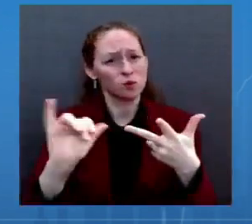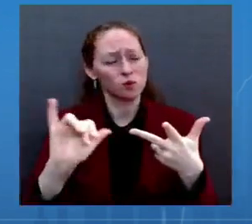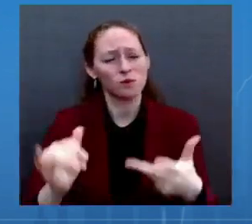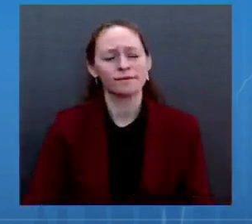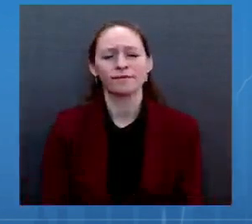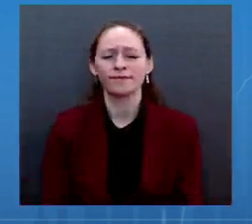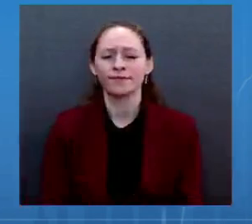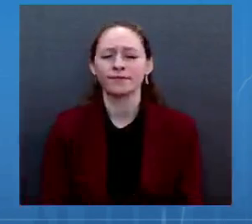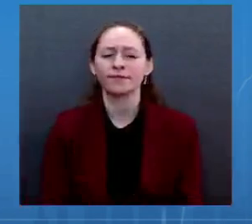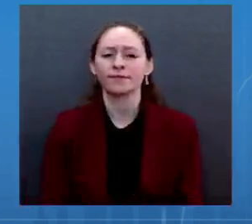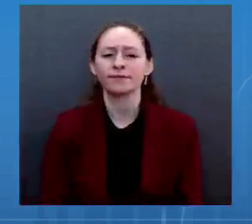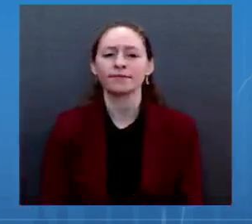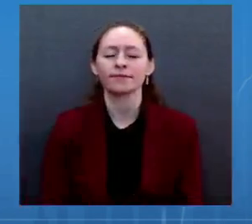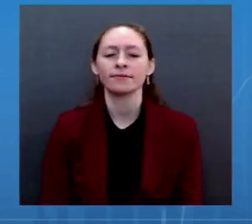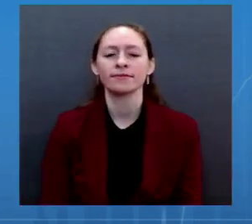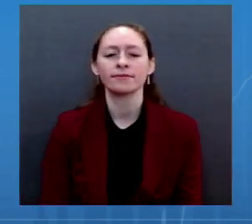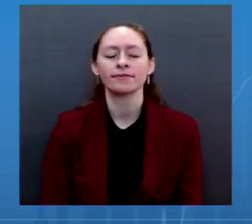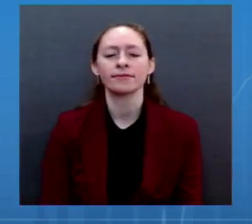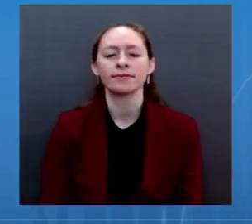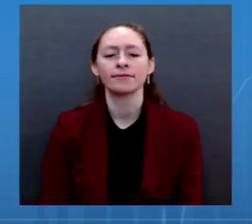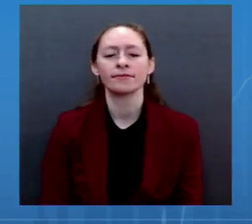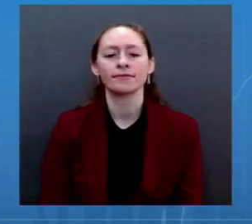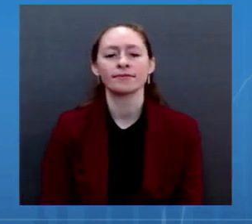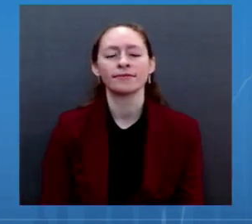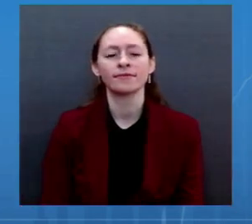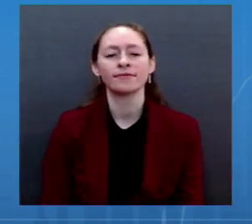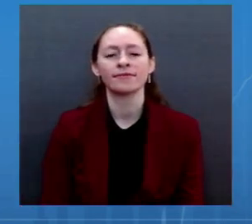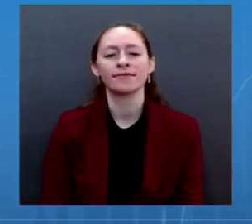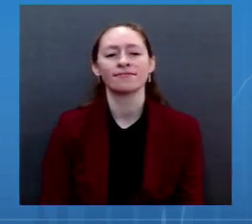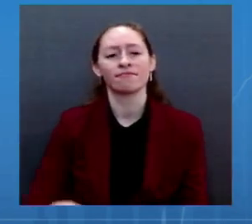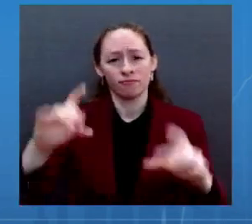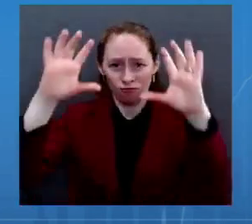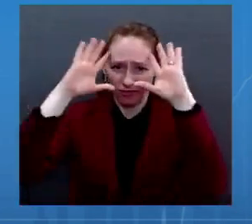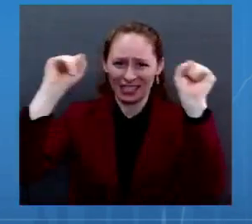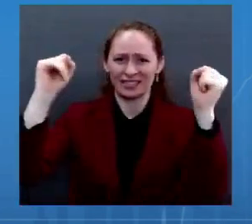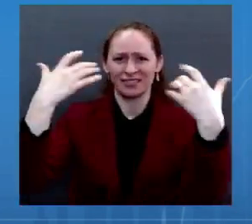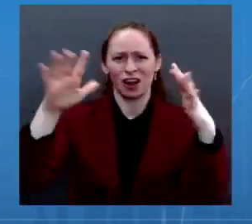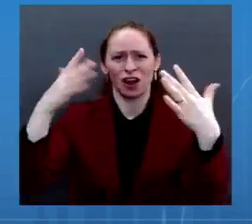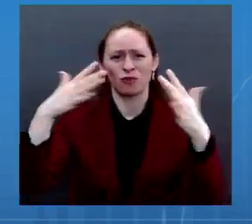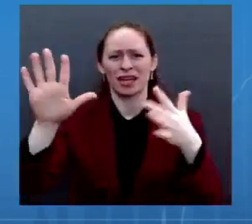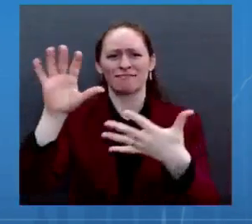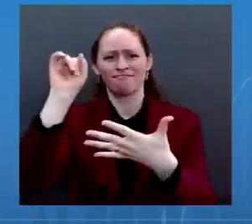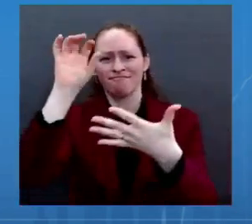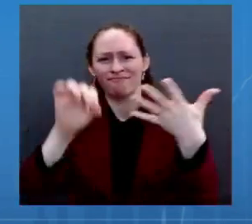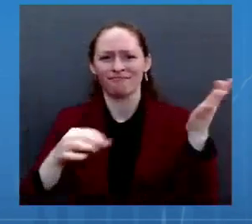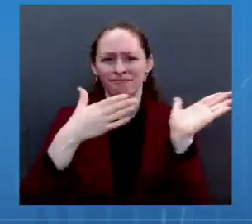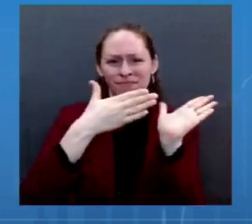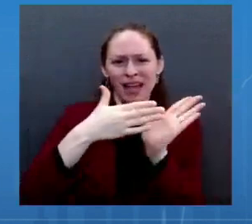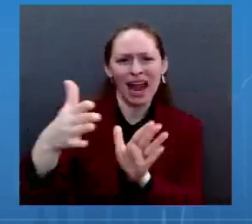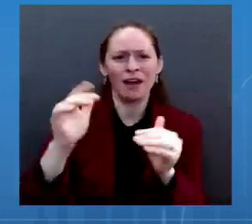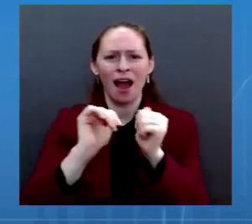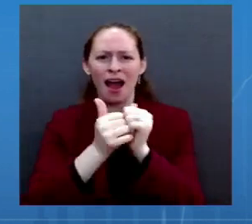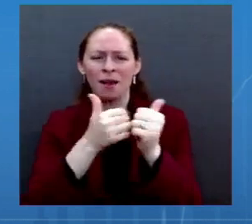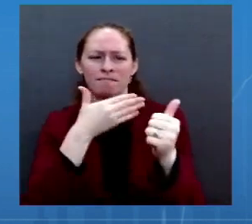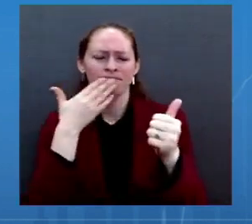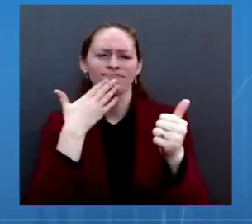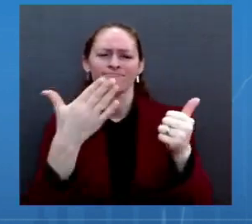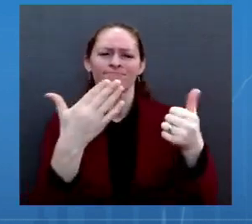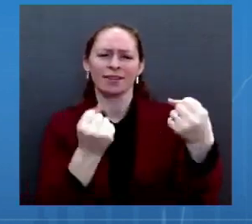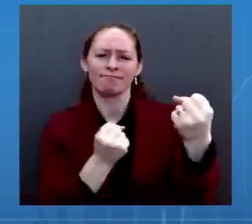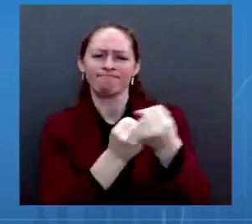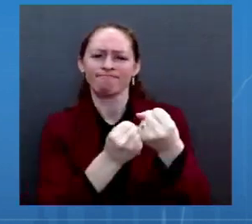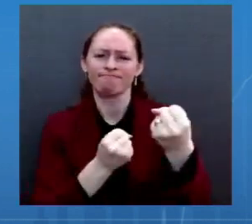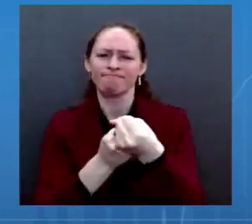Military doctors, nurses, and EMTs are now in place assisting local hospital staff in states across the country, with additional teams